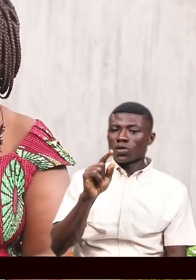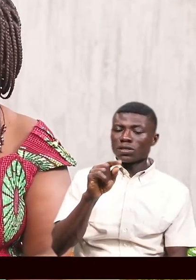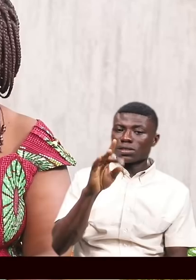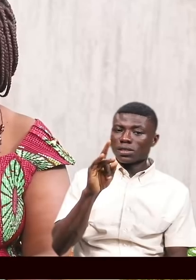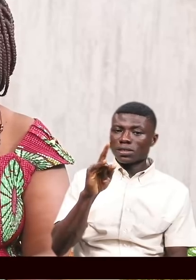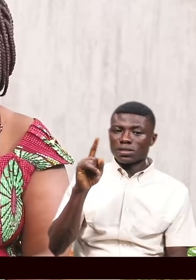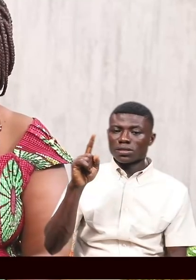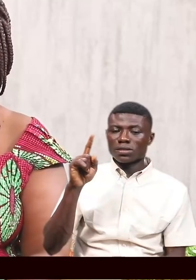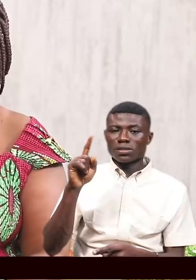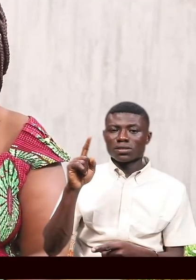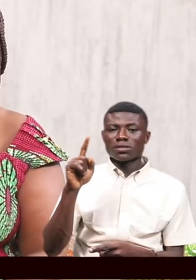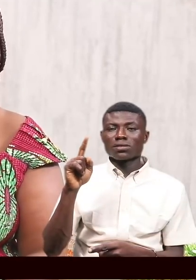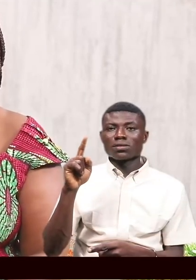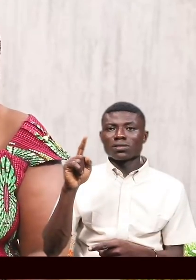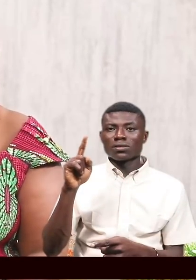2018 ana